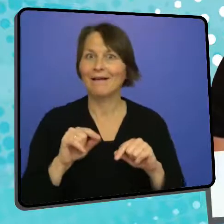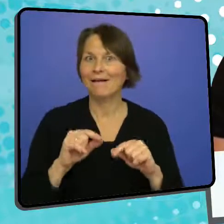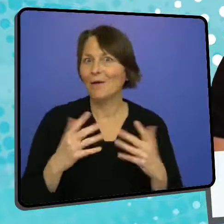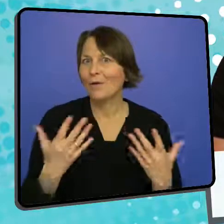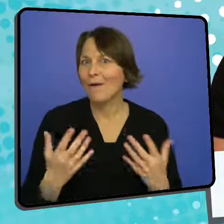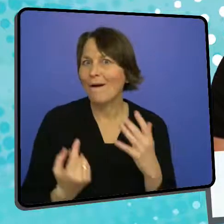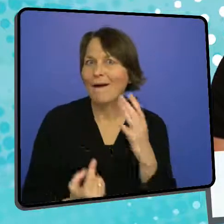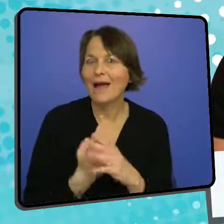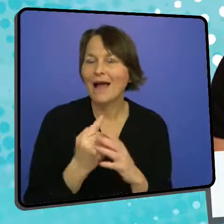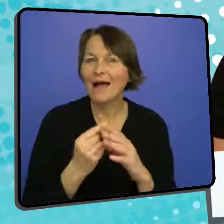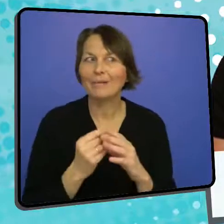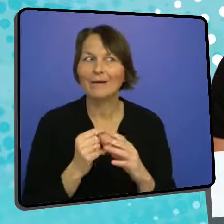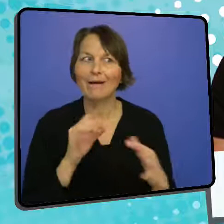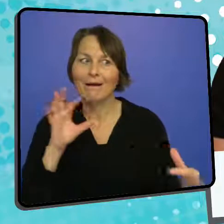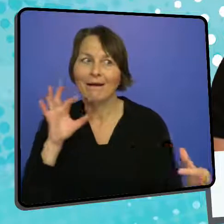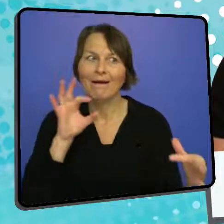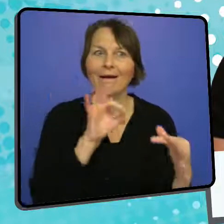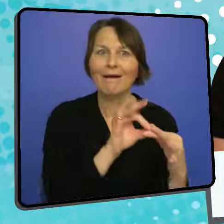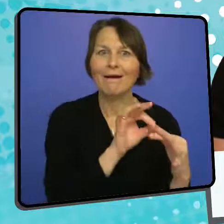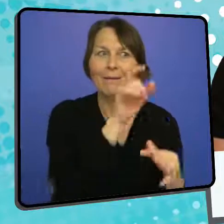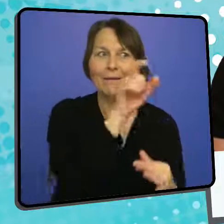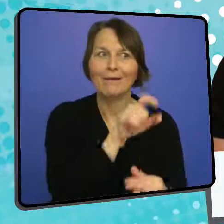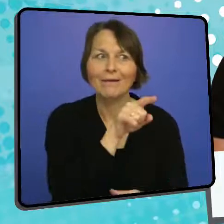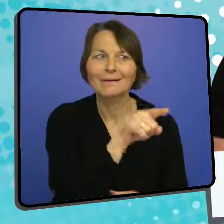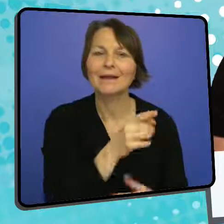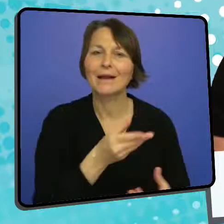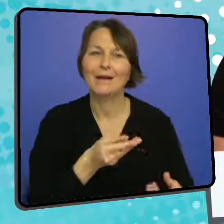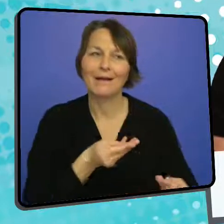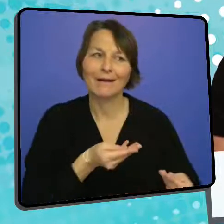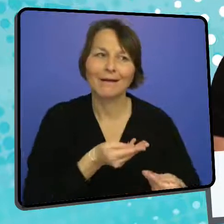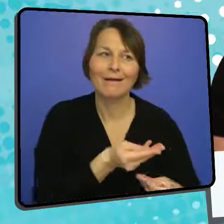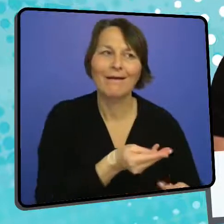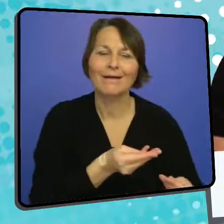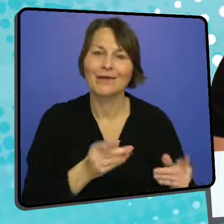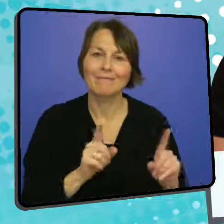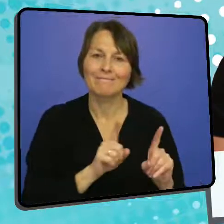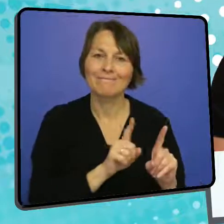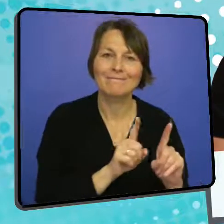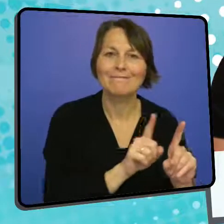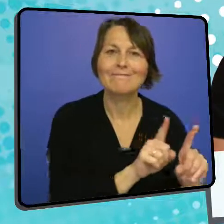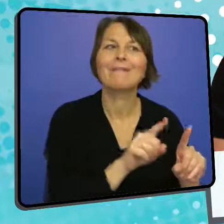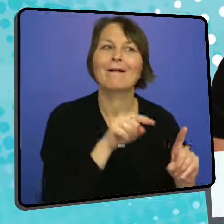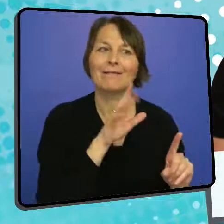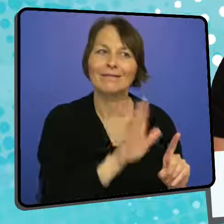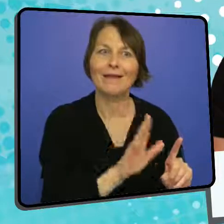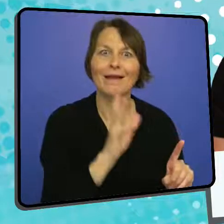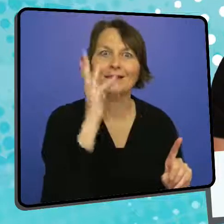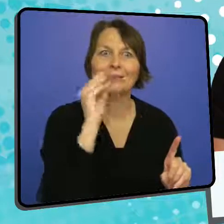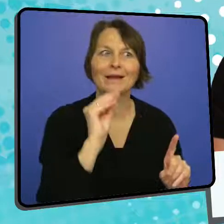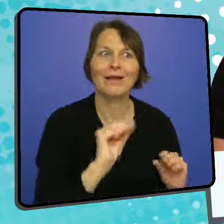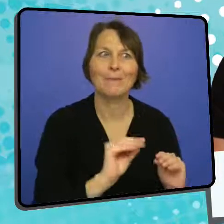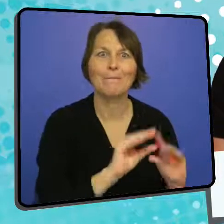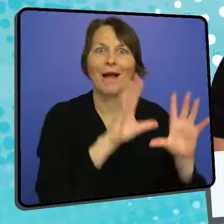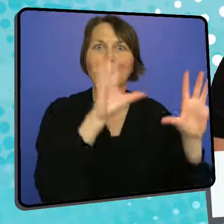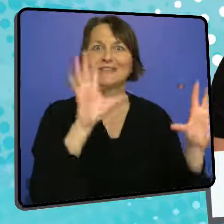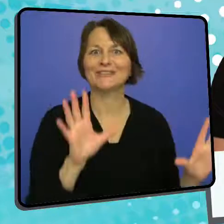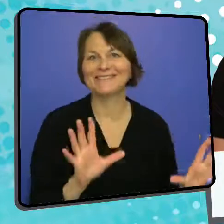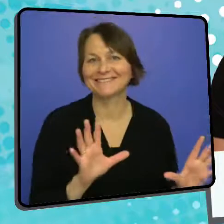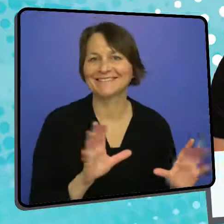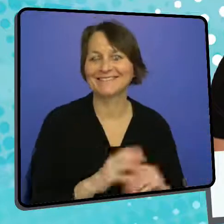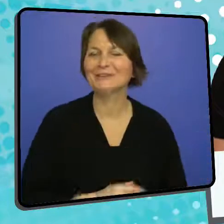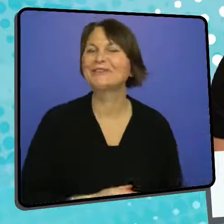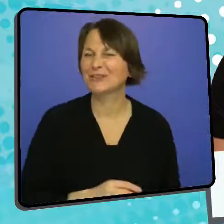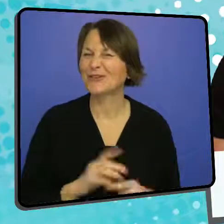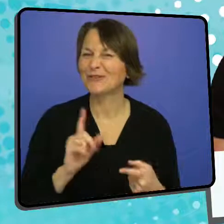have that connection and that facilitator role of someone else's experience. So that's like the number one thing that someone that wants